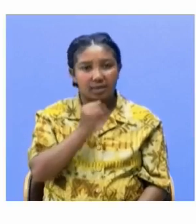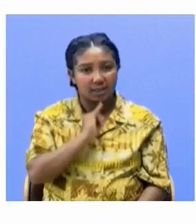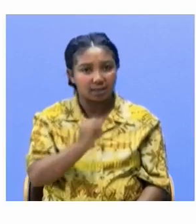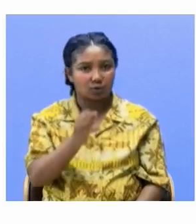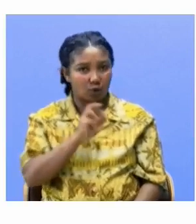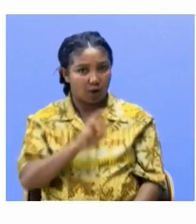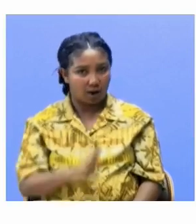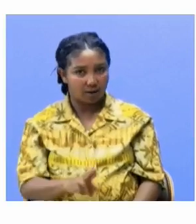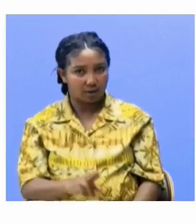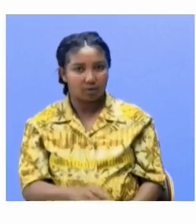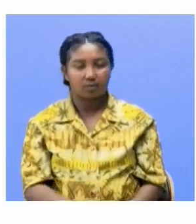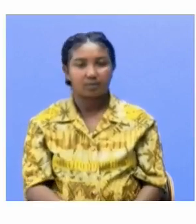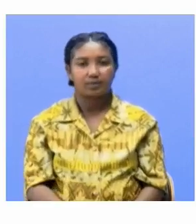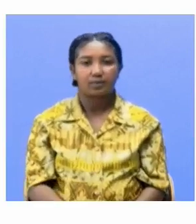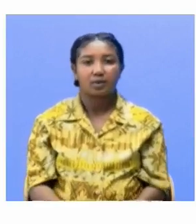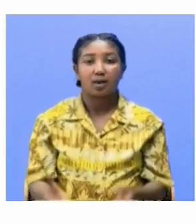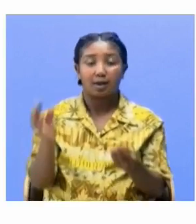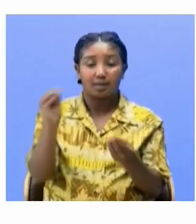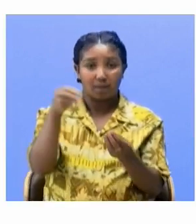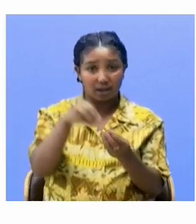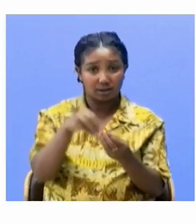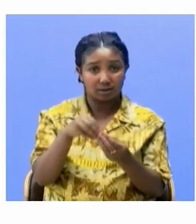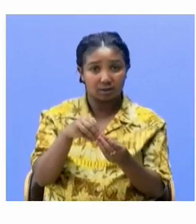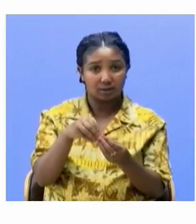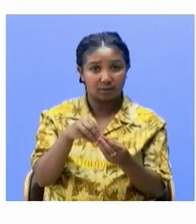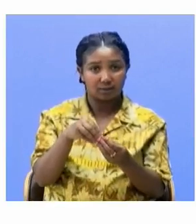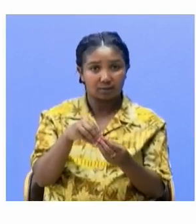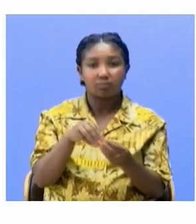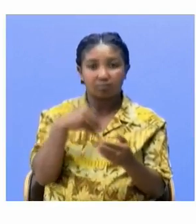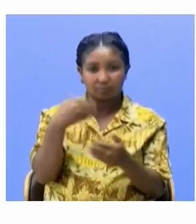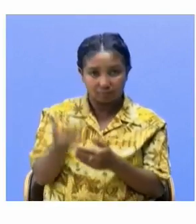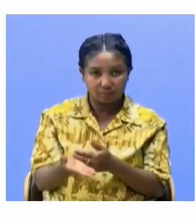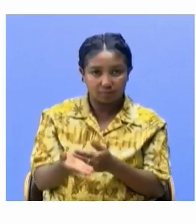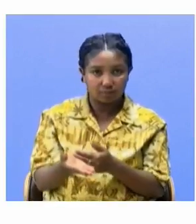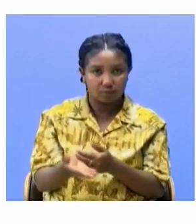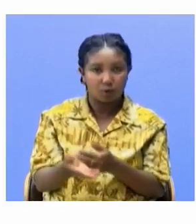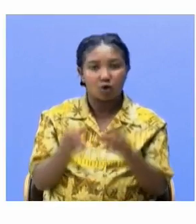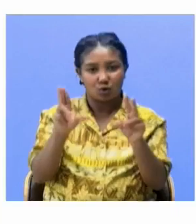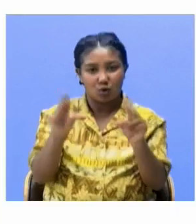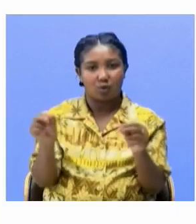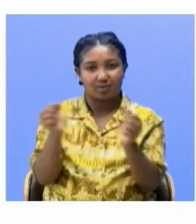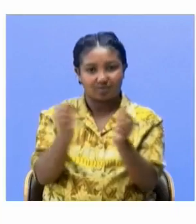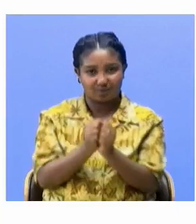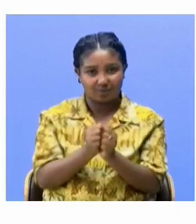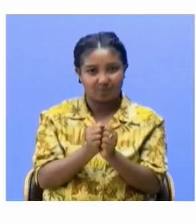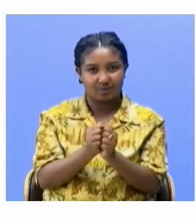are, plus, yes, what do we have after? Not.